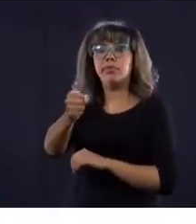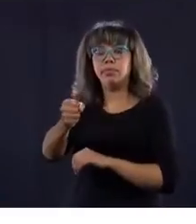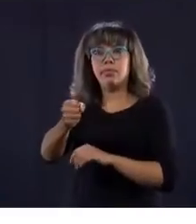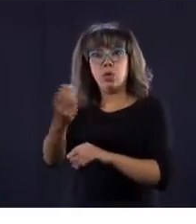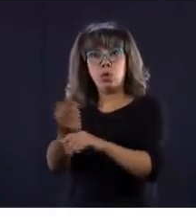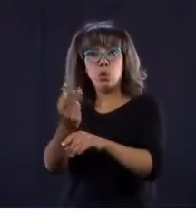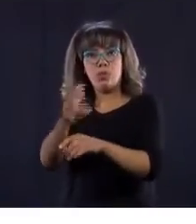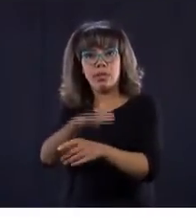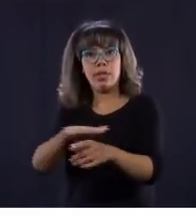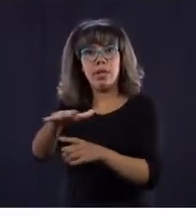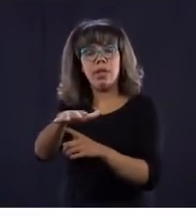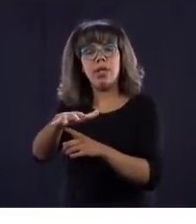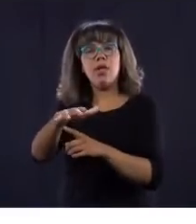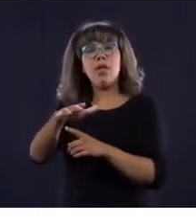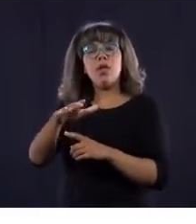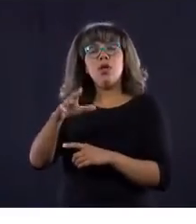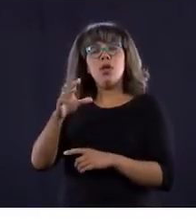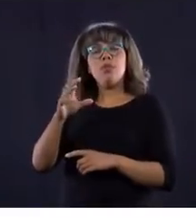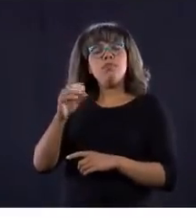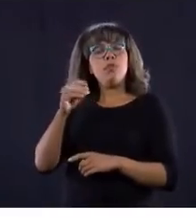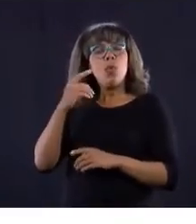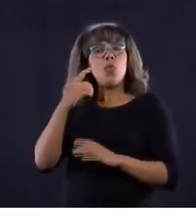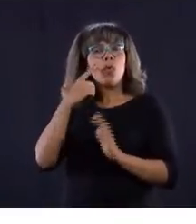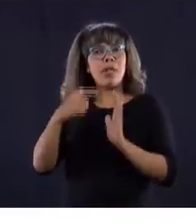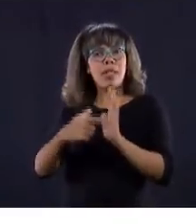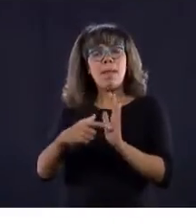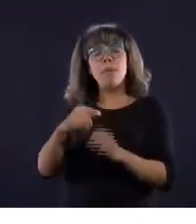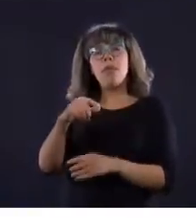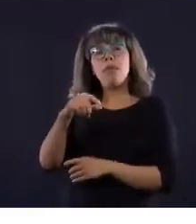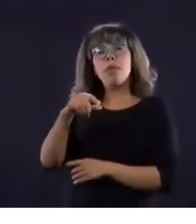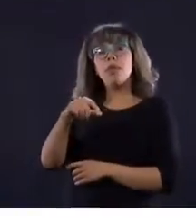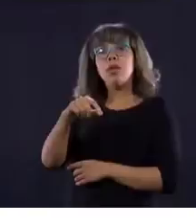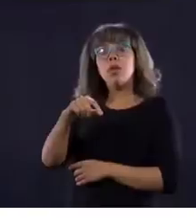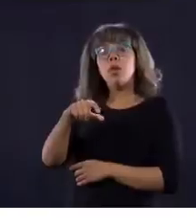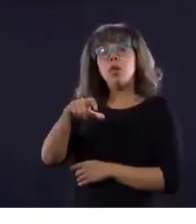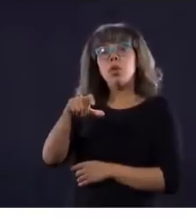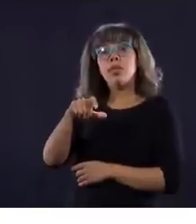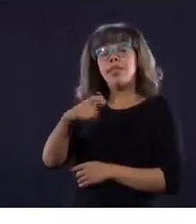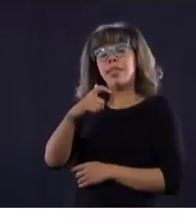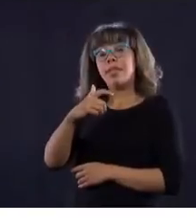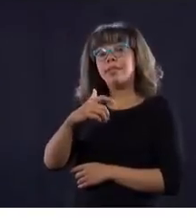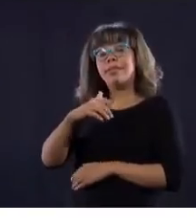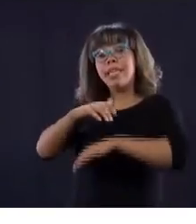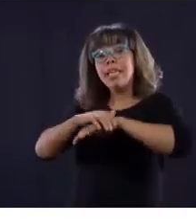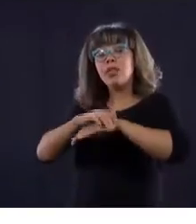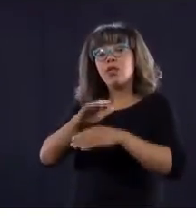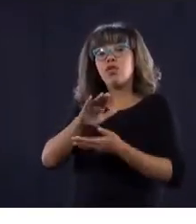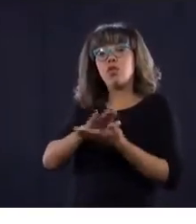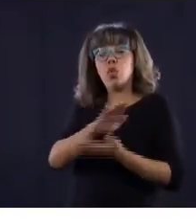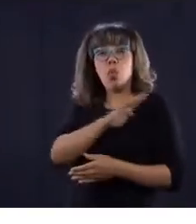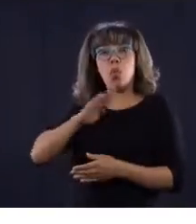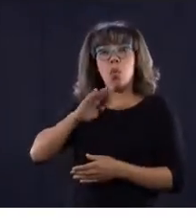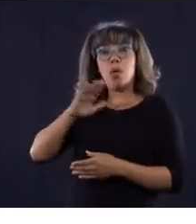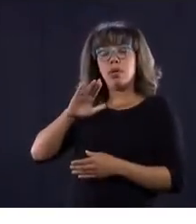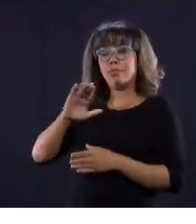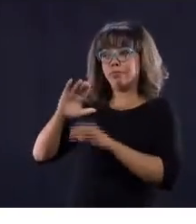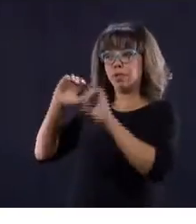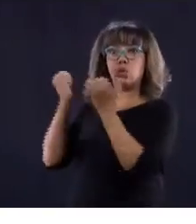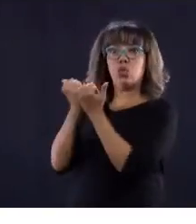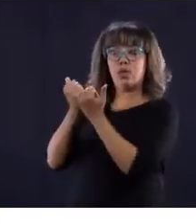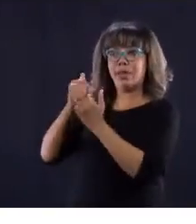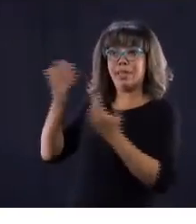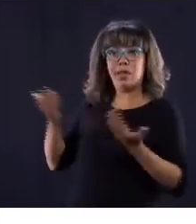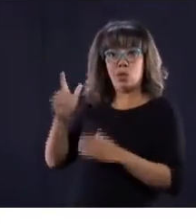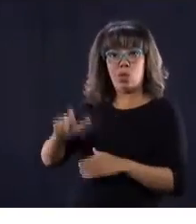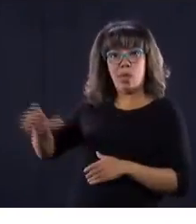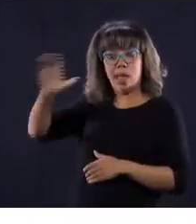The responsibility of the school boards and the people in charge of schools in the English community